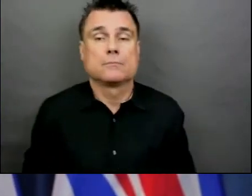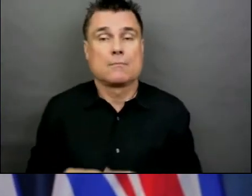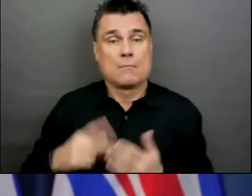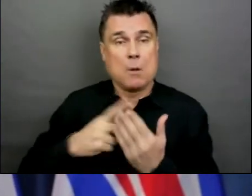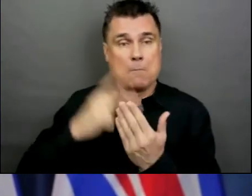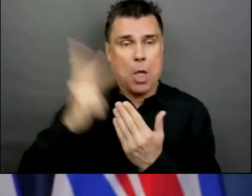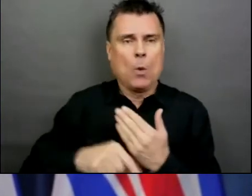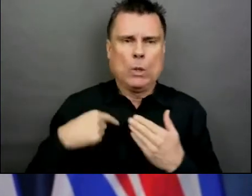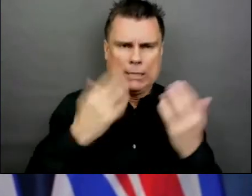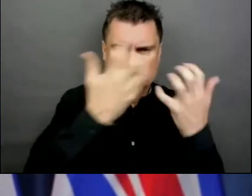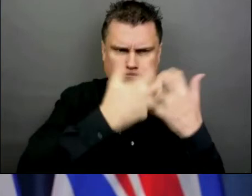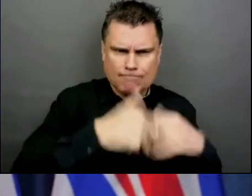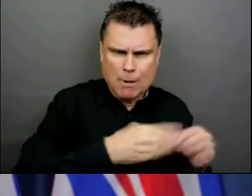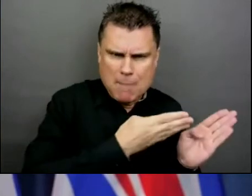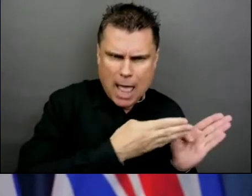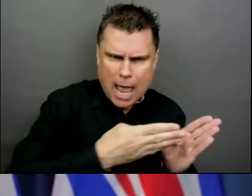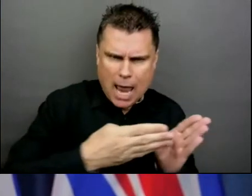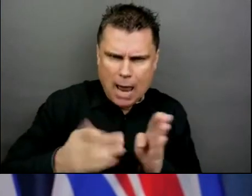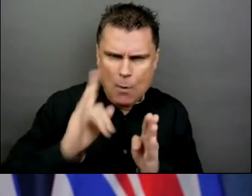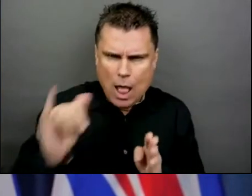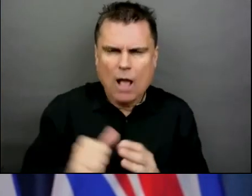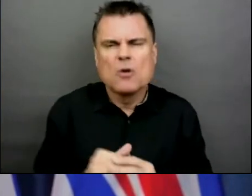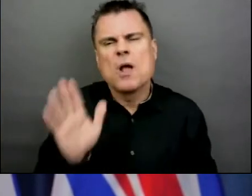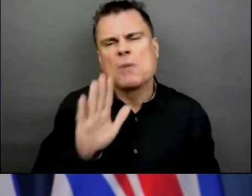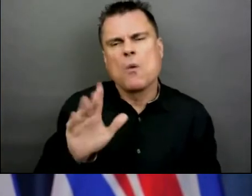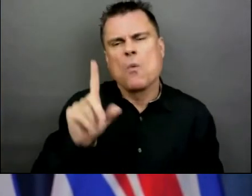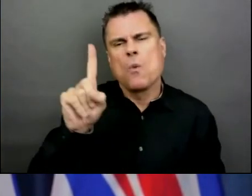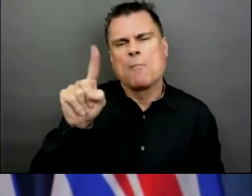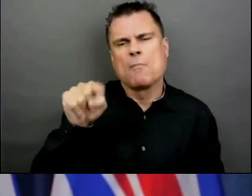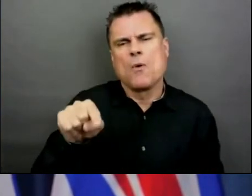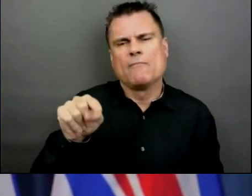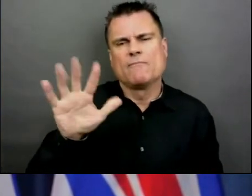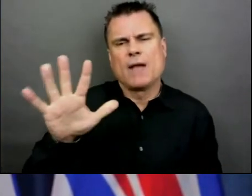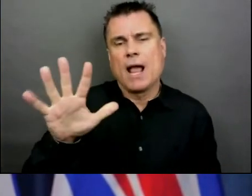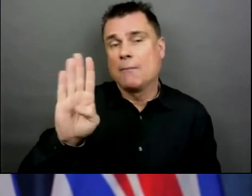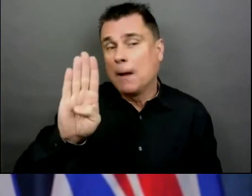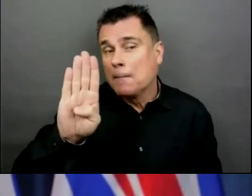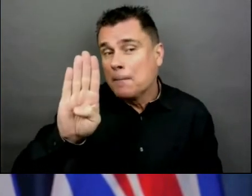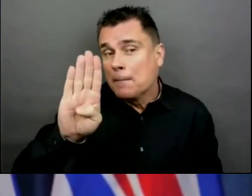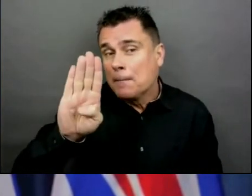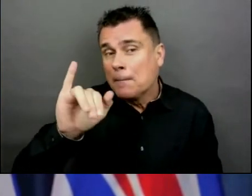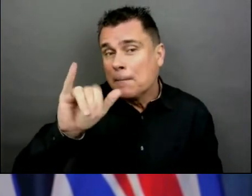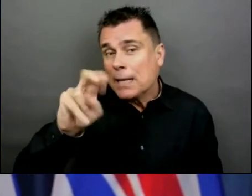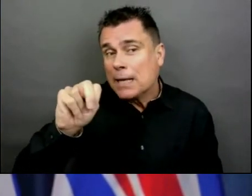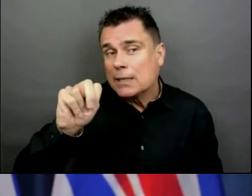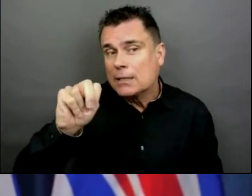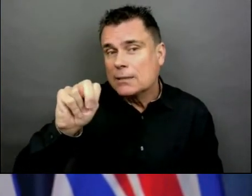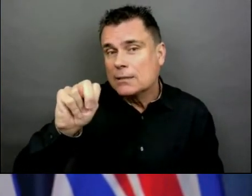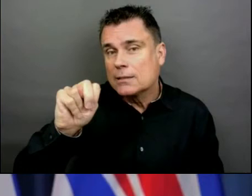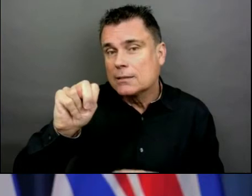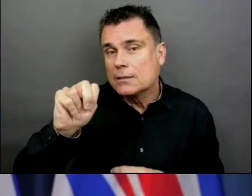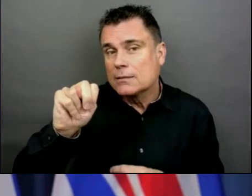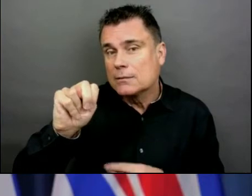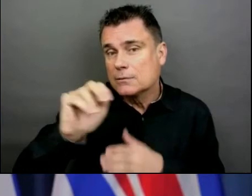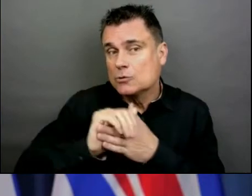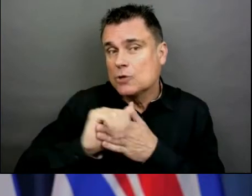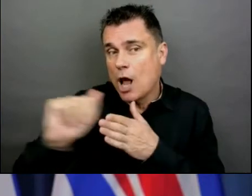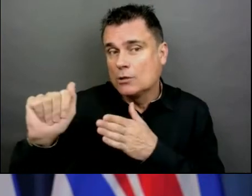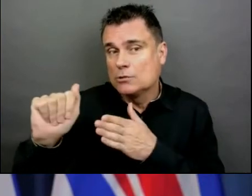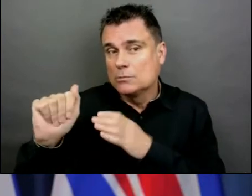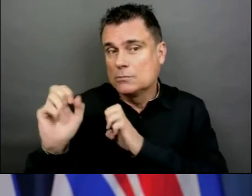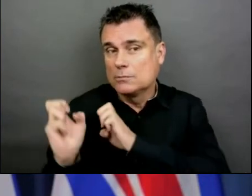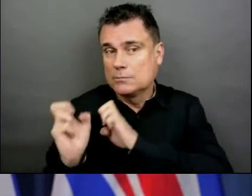that the savings would be somewhere in around the $1.5 billion, and that's to the system overall. So that's what we think enhanced care is going